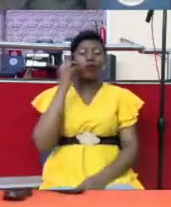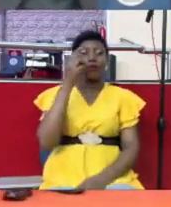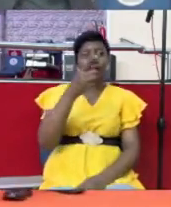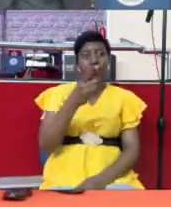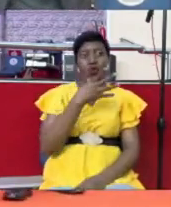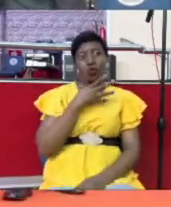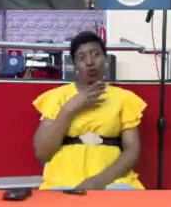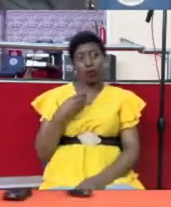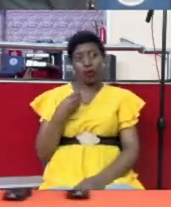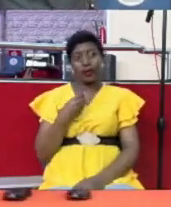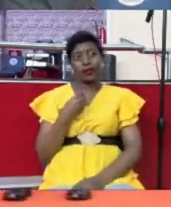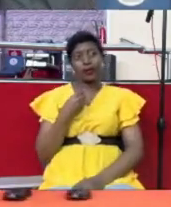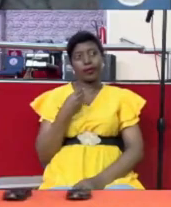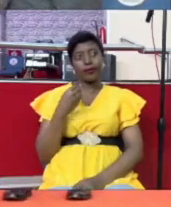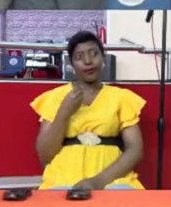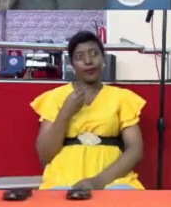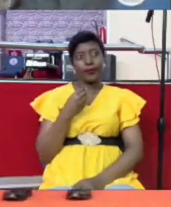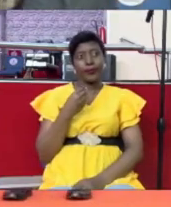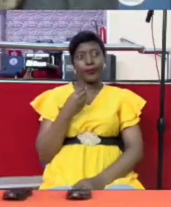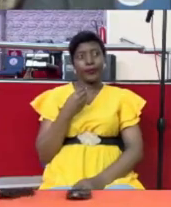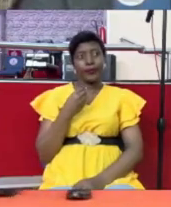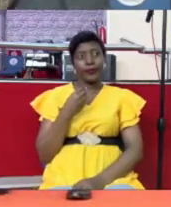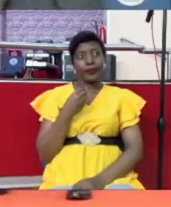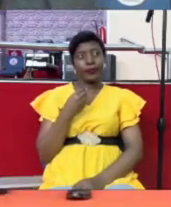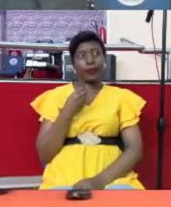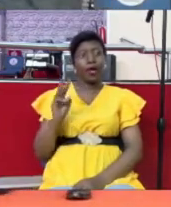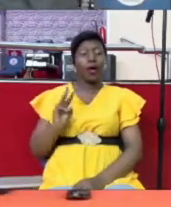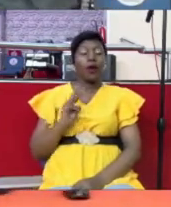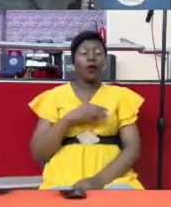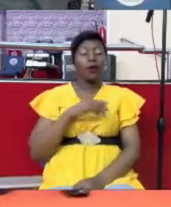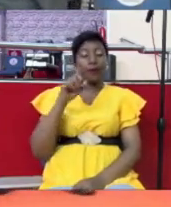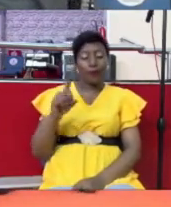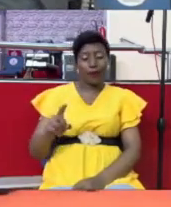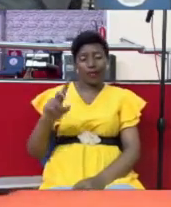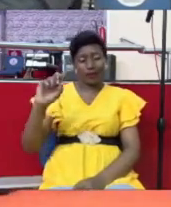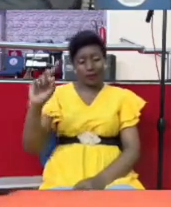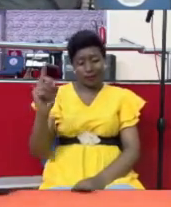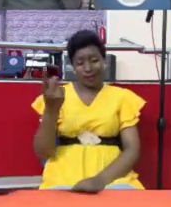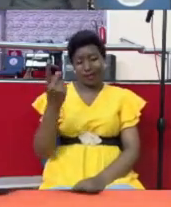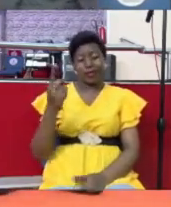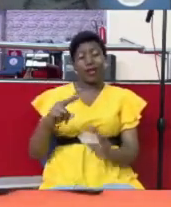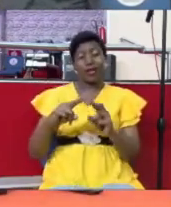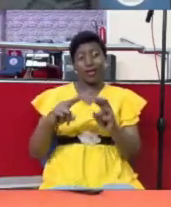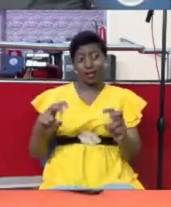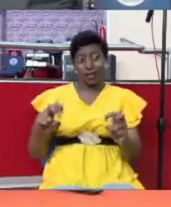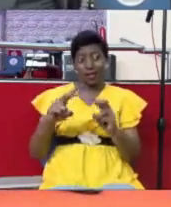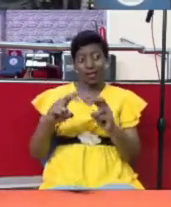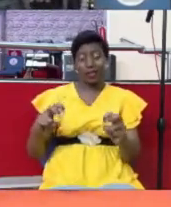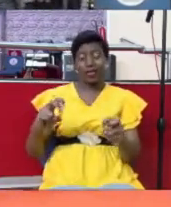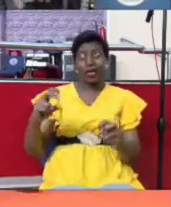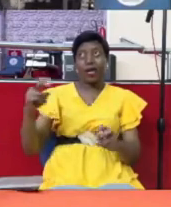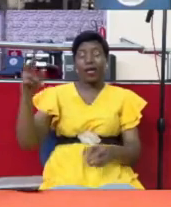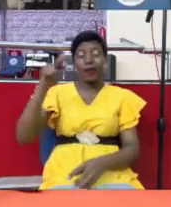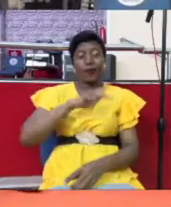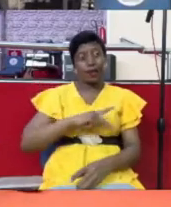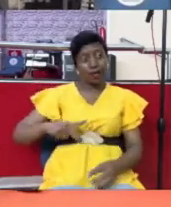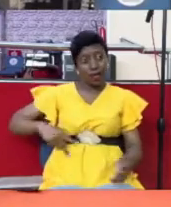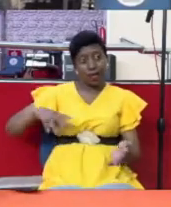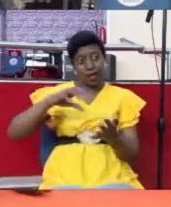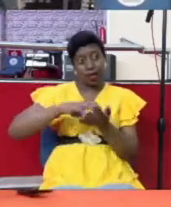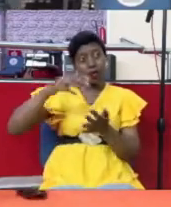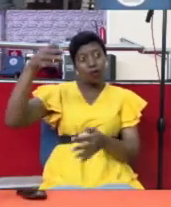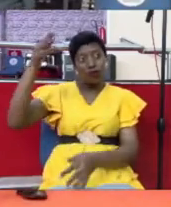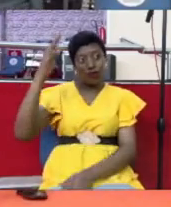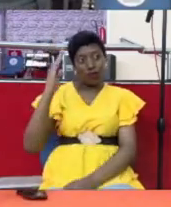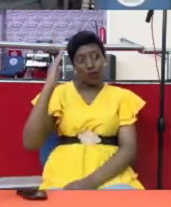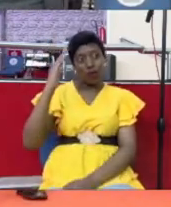ama boma ambayo ninatazamia ama ile gari, we must first seek his kingdom and his righteousness. Lazima kwanza tutafute